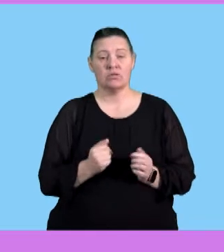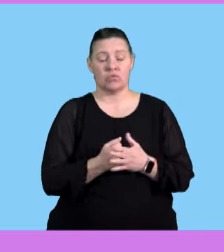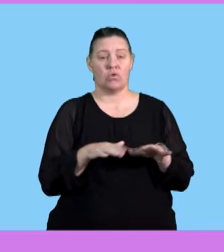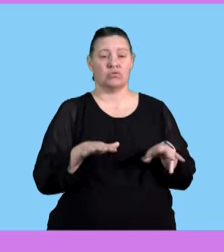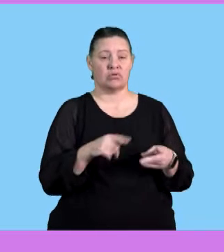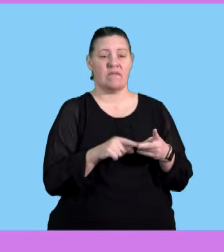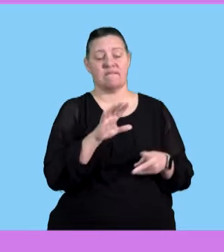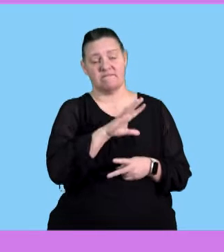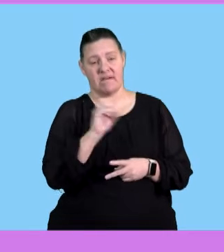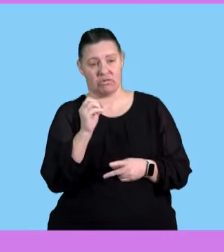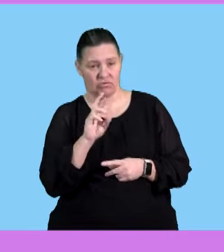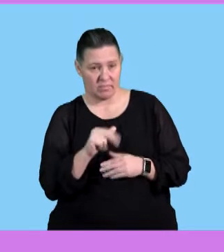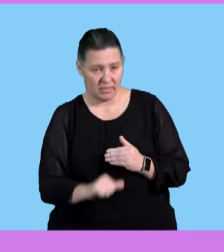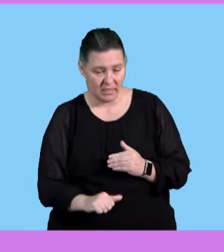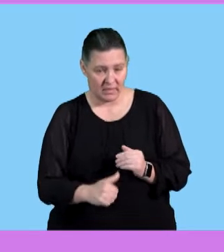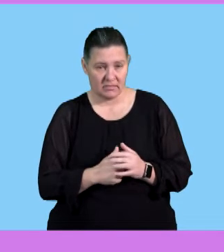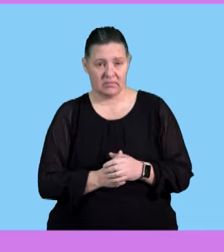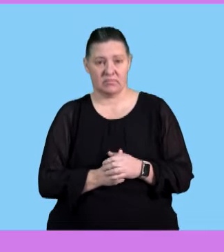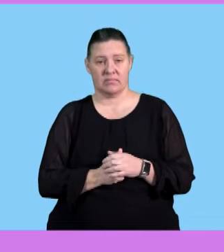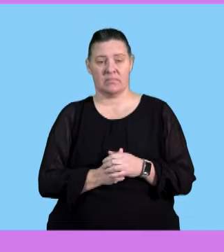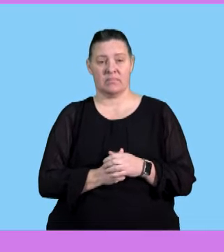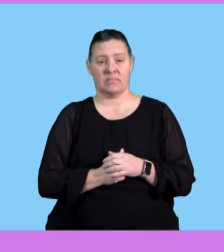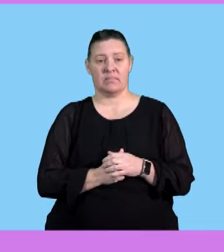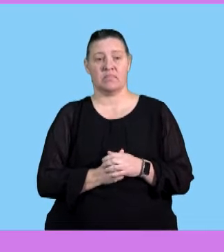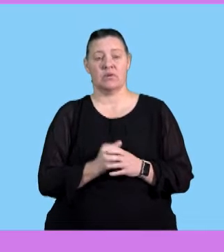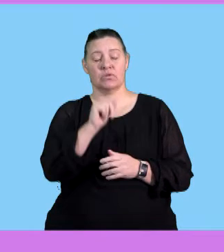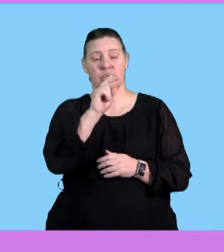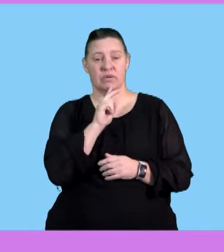one is the sewing machine for 500 Rand per month.